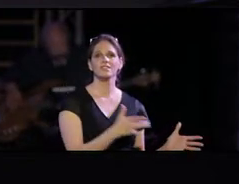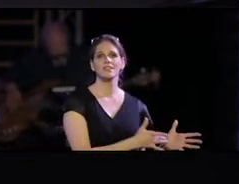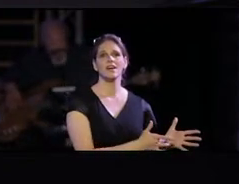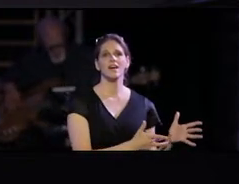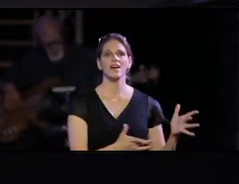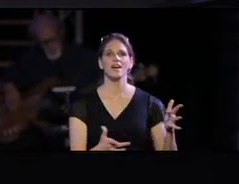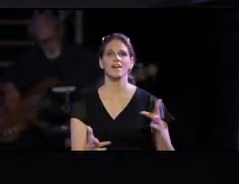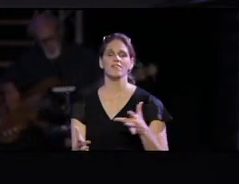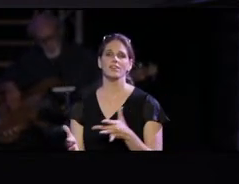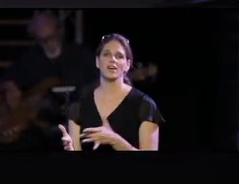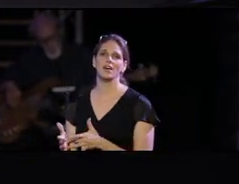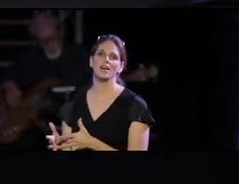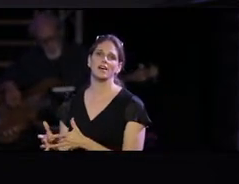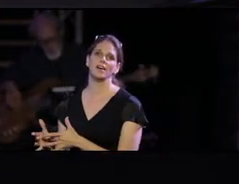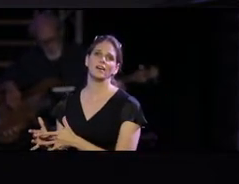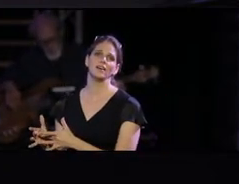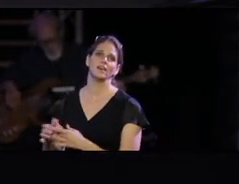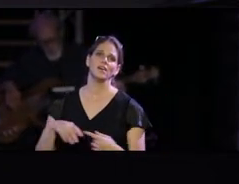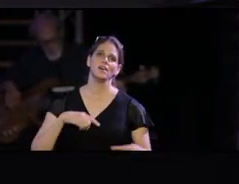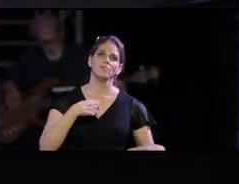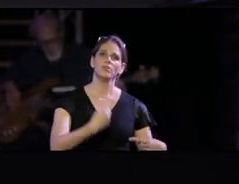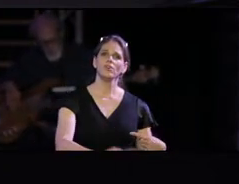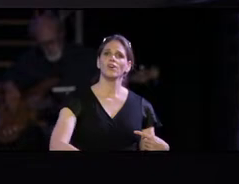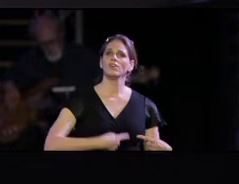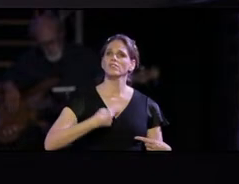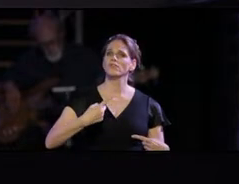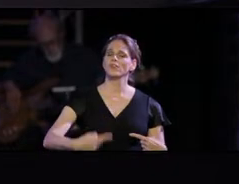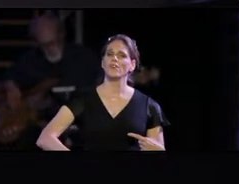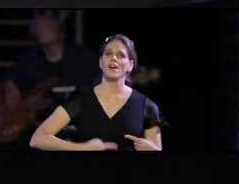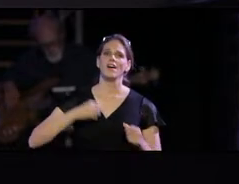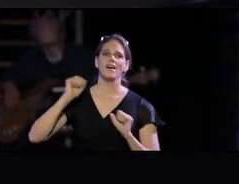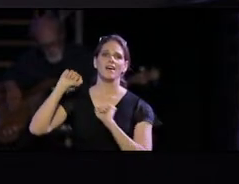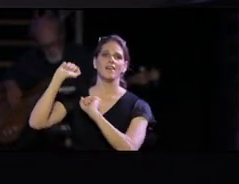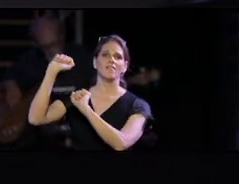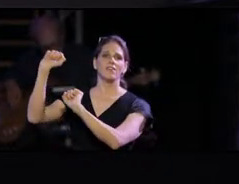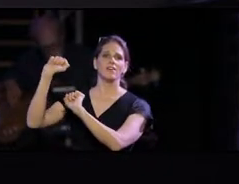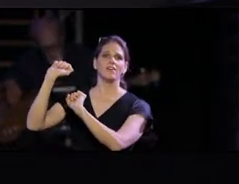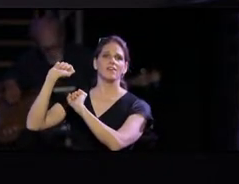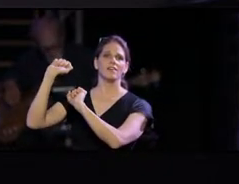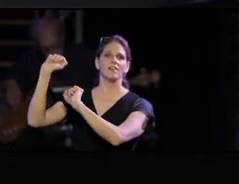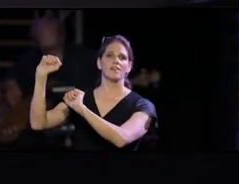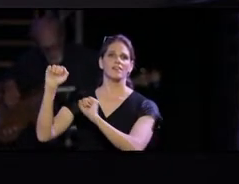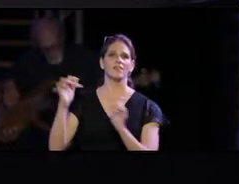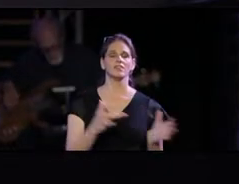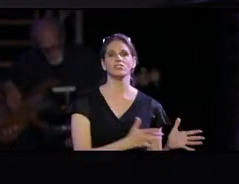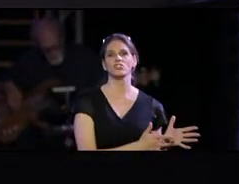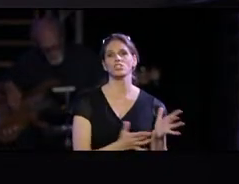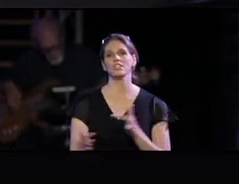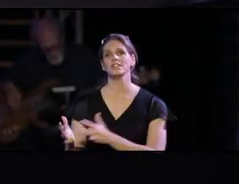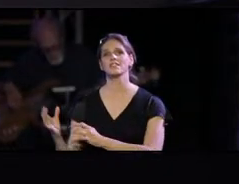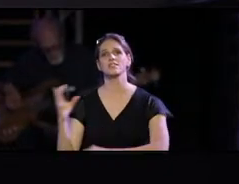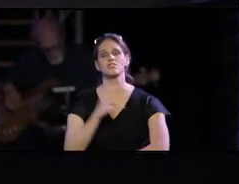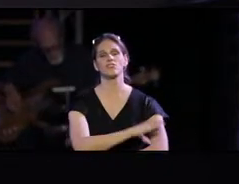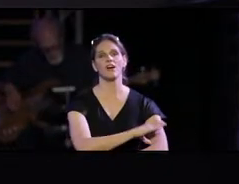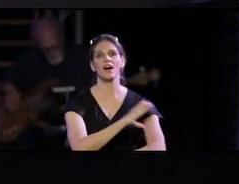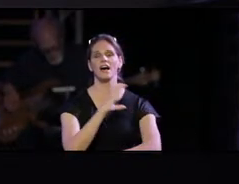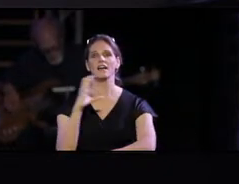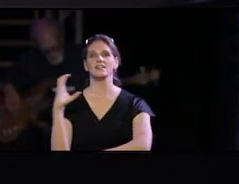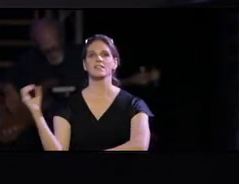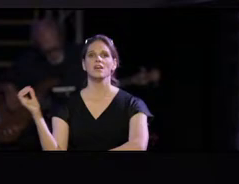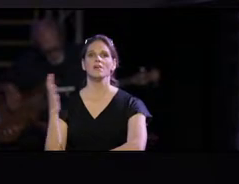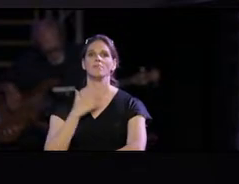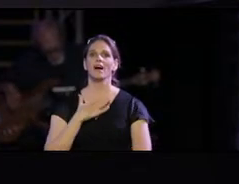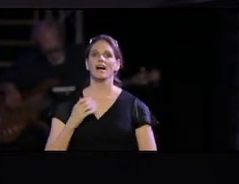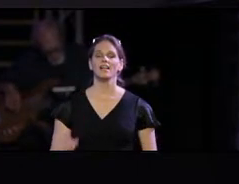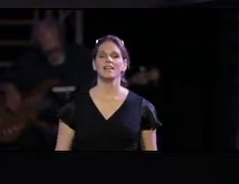Beautiful Savior, I'm yours forever. Jesus